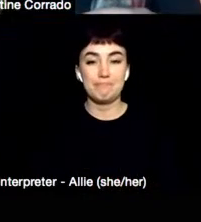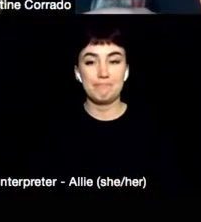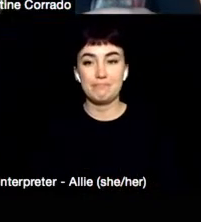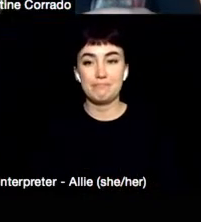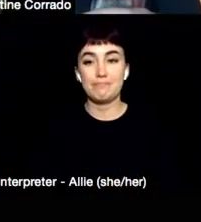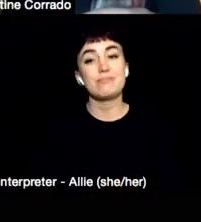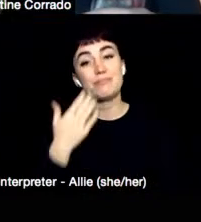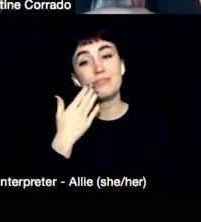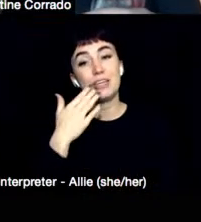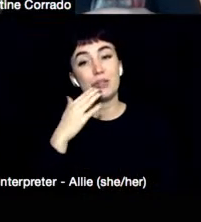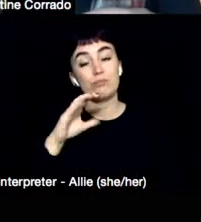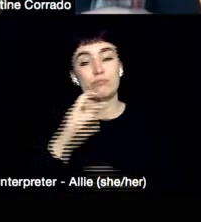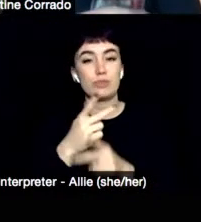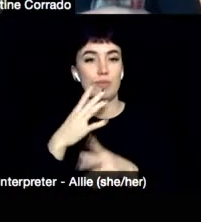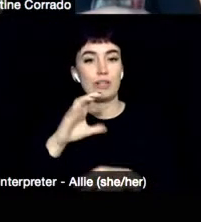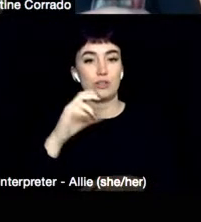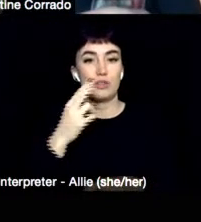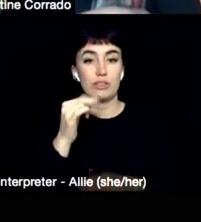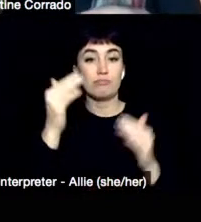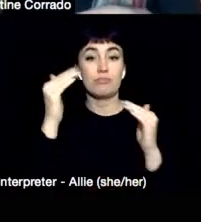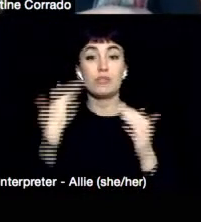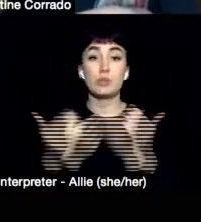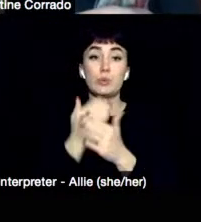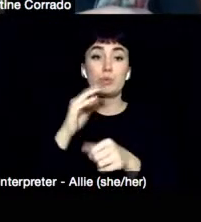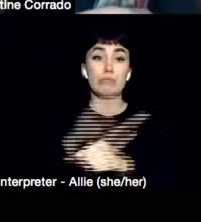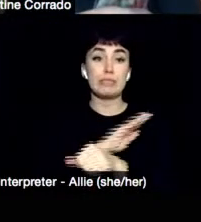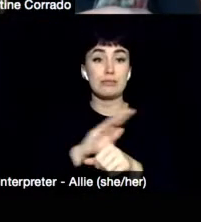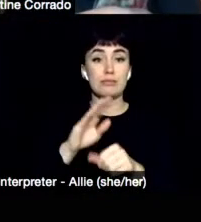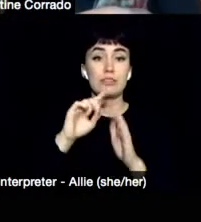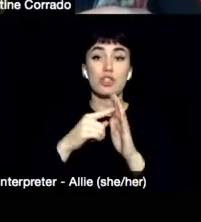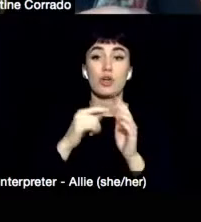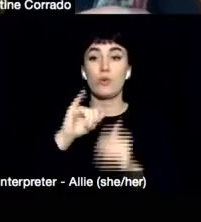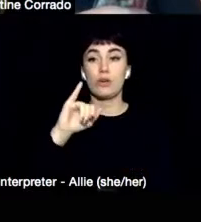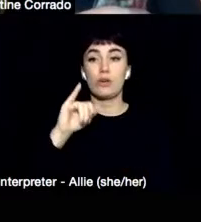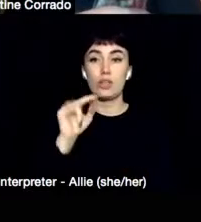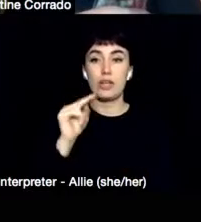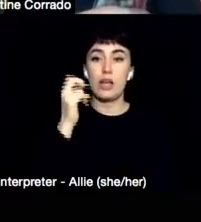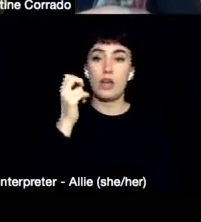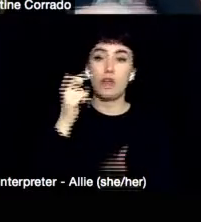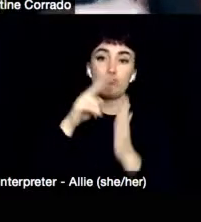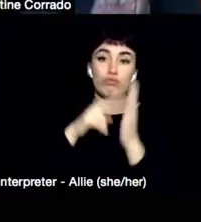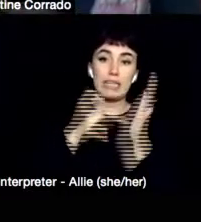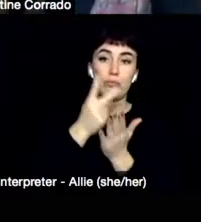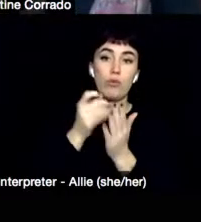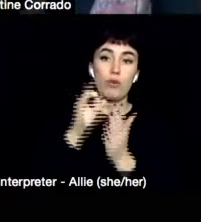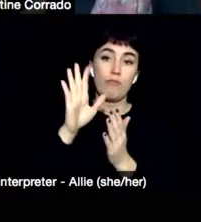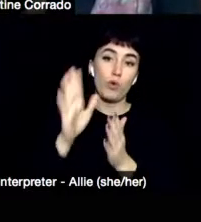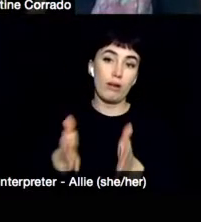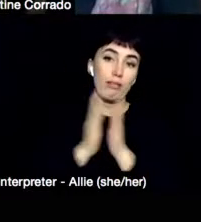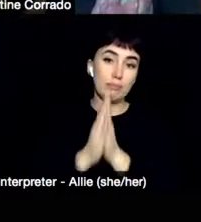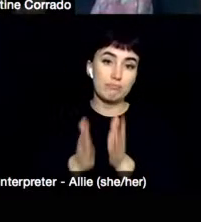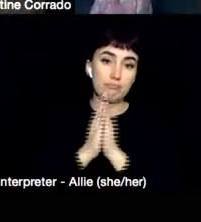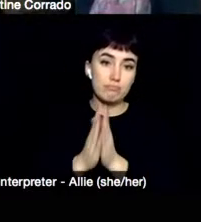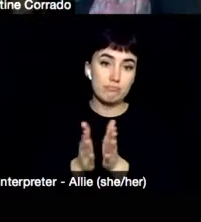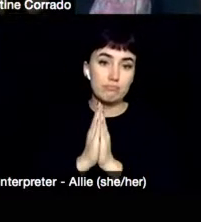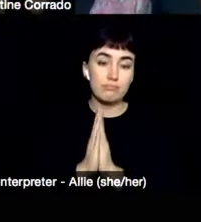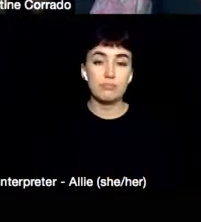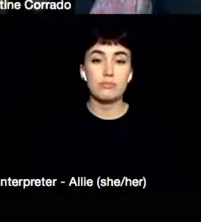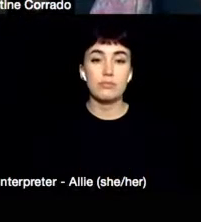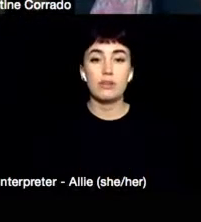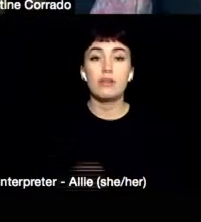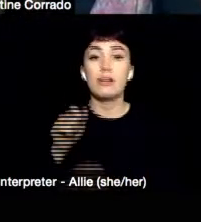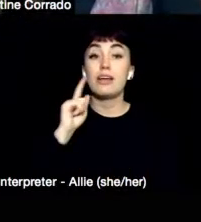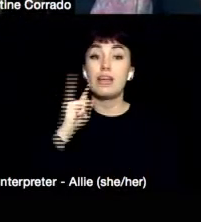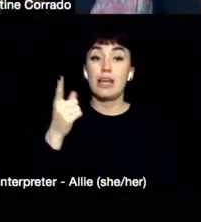Thanks, Christine. We'll move on to new business now and start with Jason reading and approval of the claims. Yes, Bill,